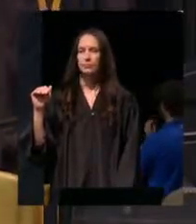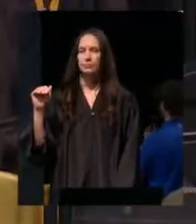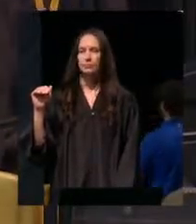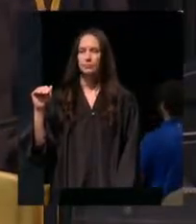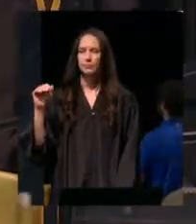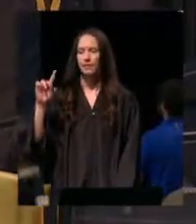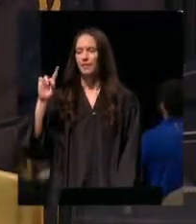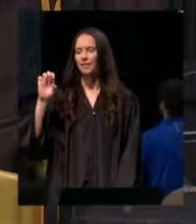Devin Larson.